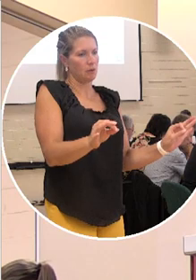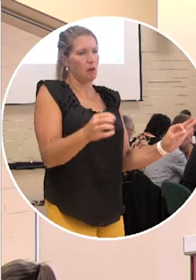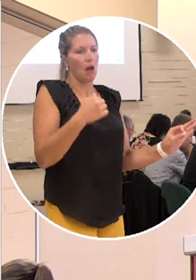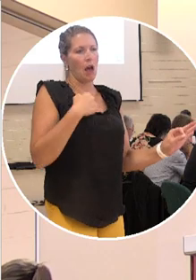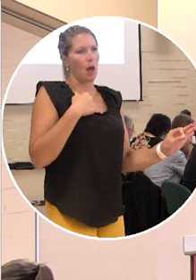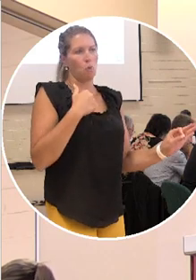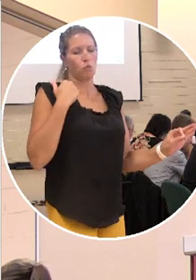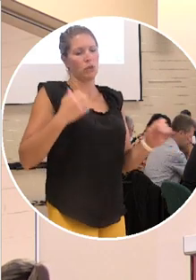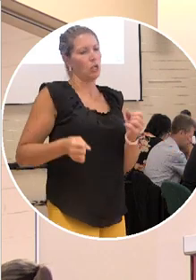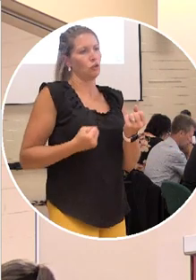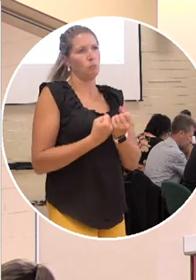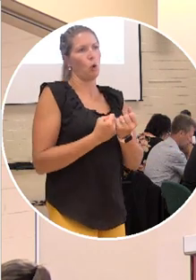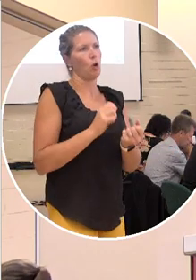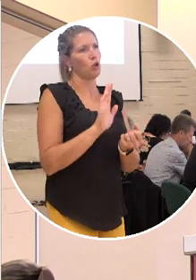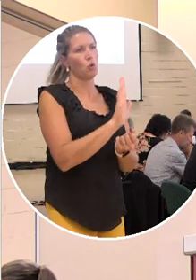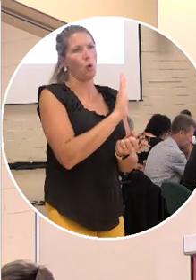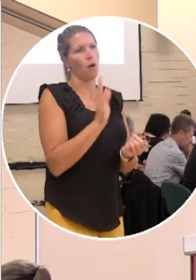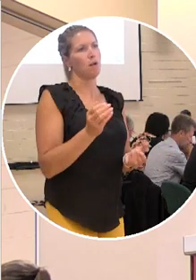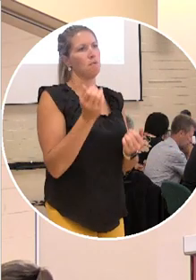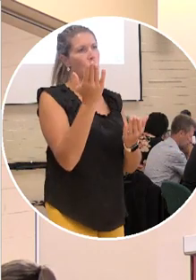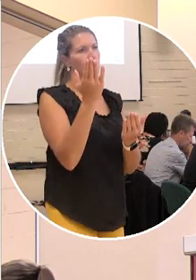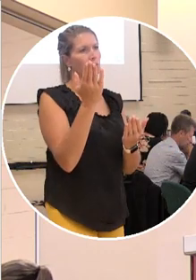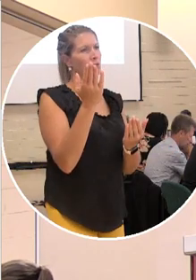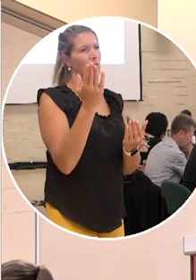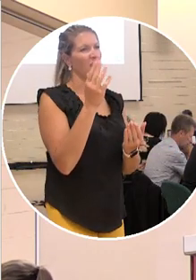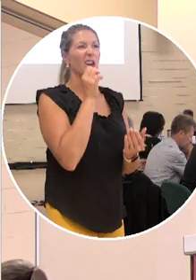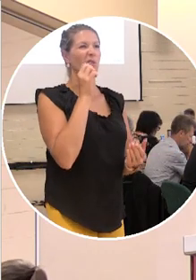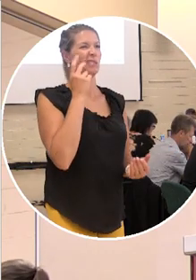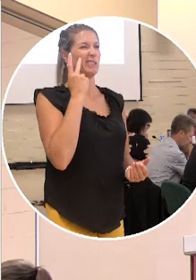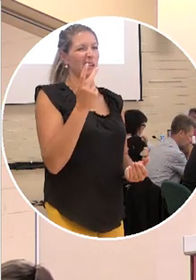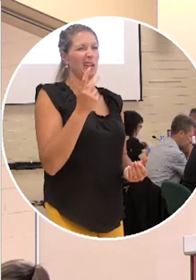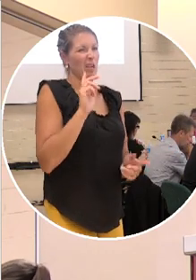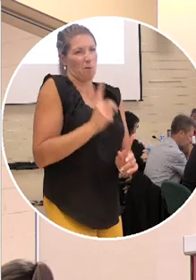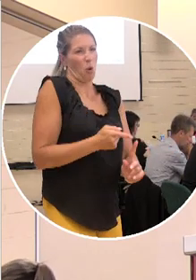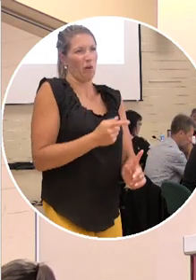this because I don't see the purpose of it.